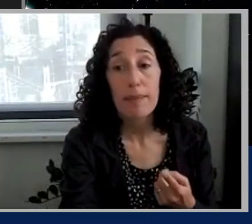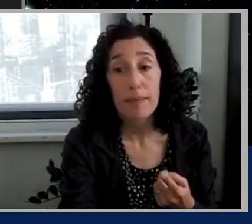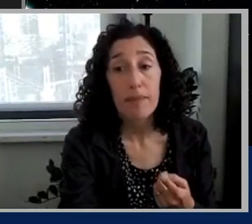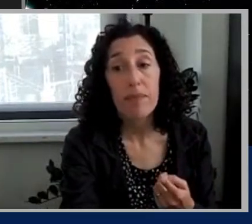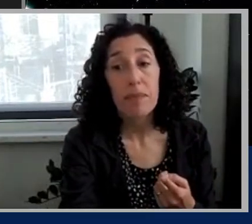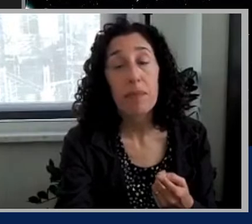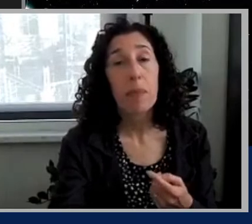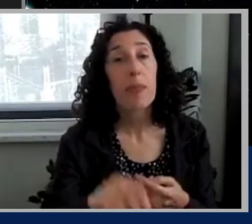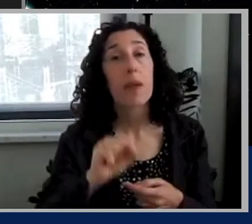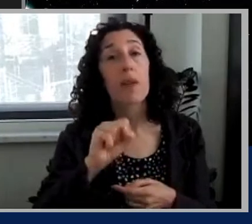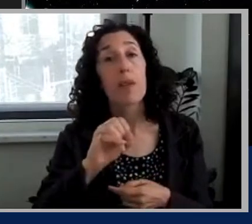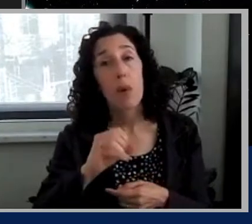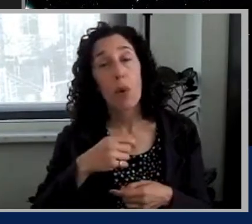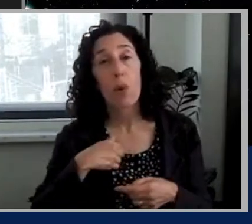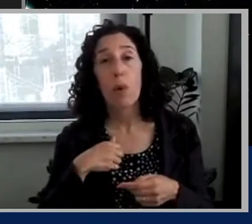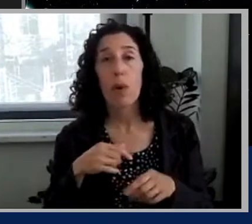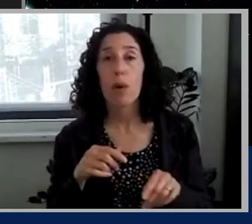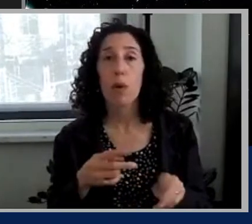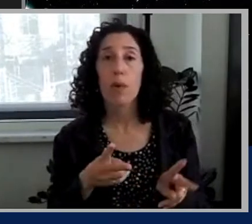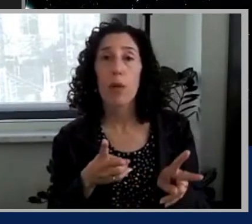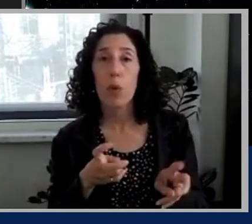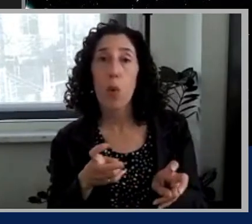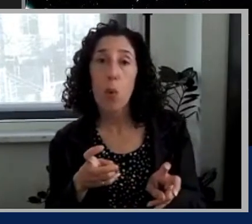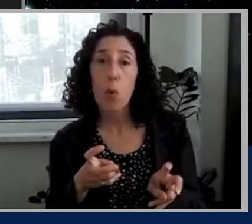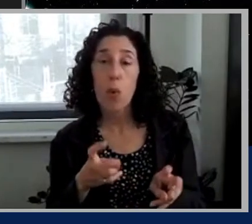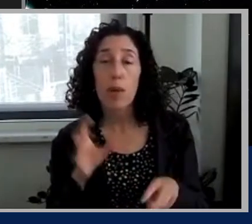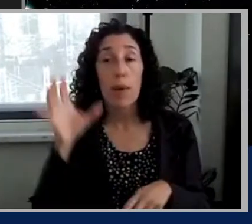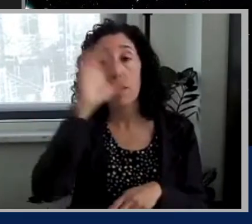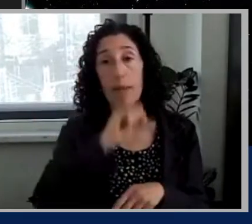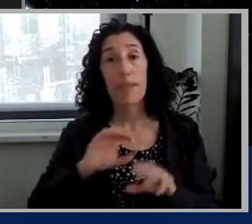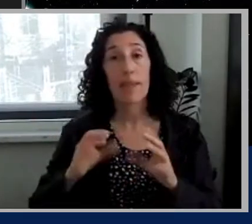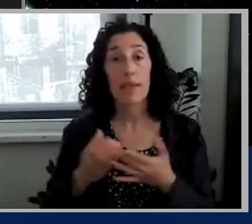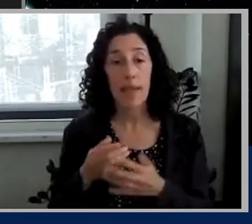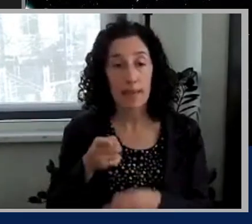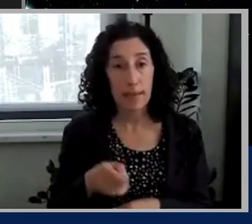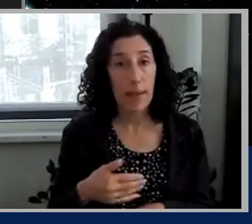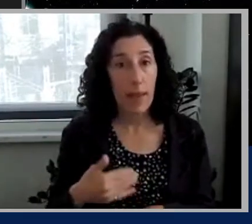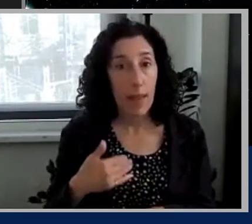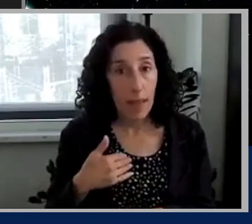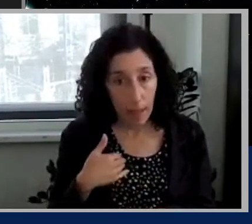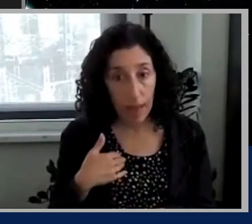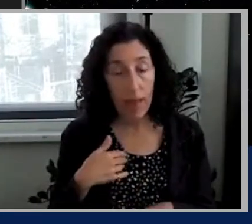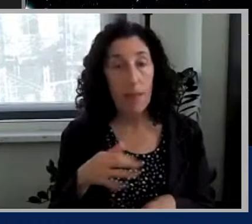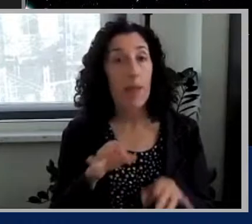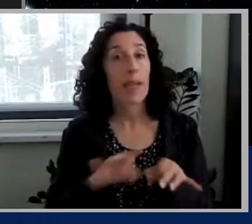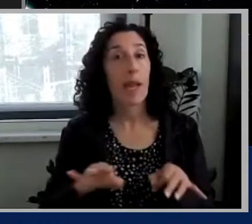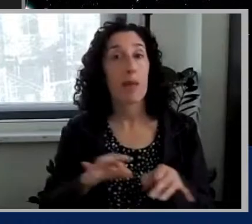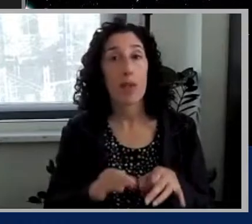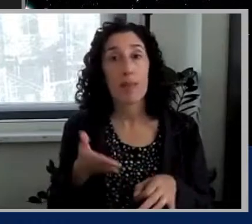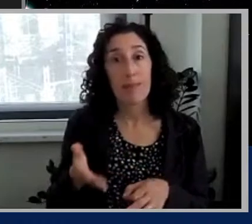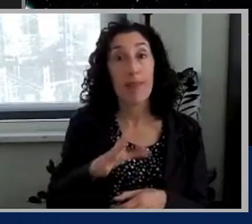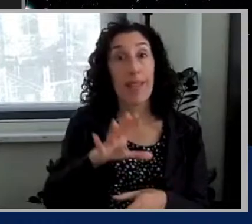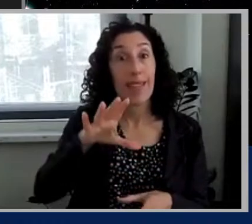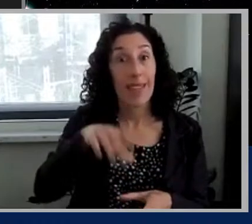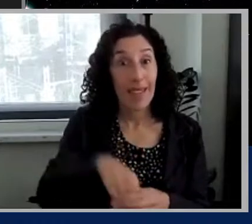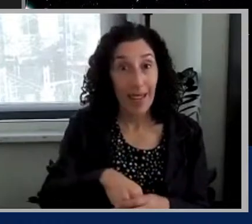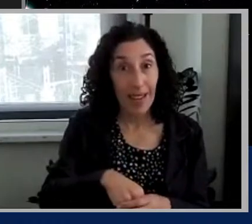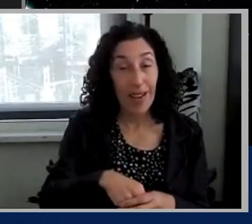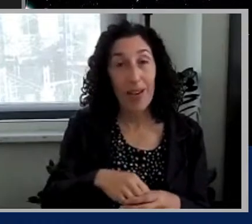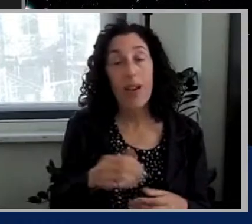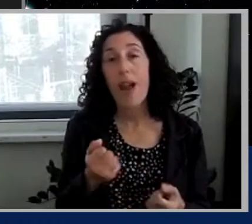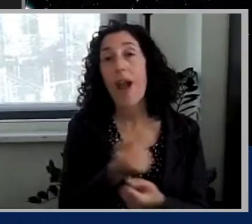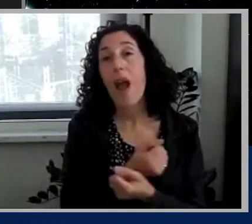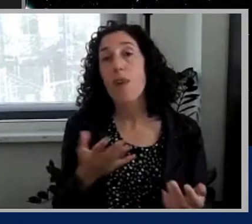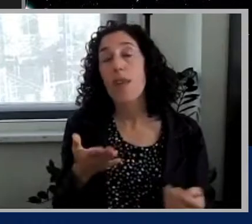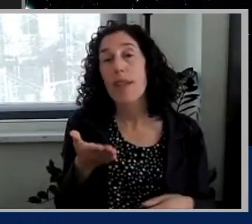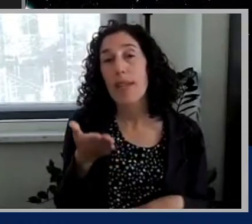from wherever. They can watch the recording whenever. They have the captions available to them. And then the actual presentation of ideas